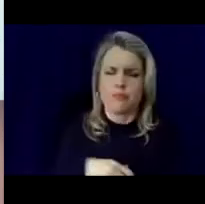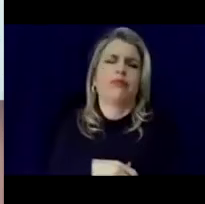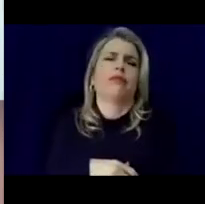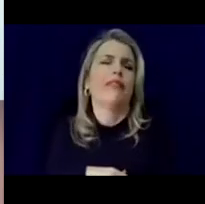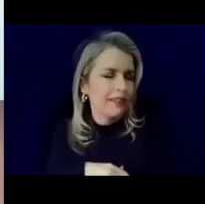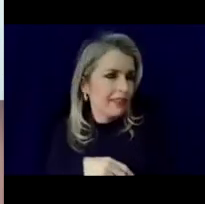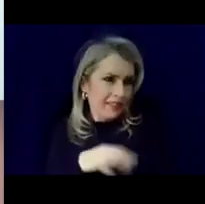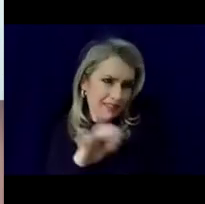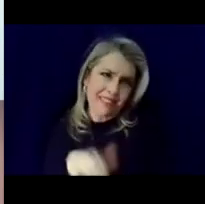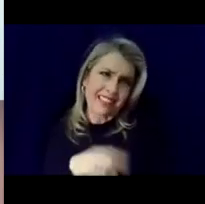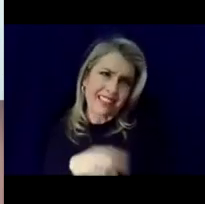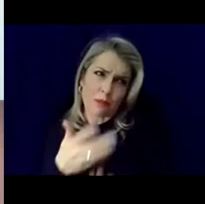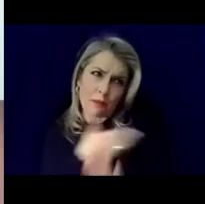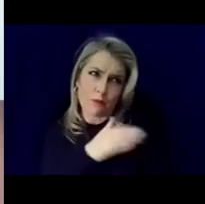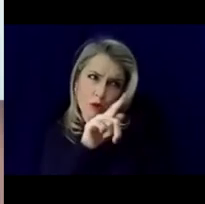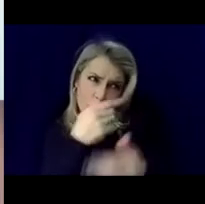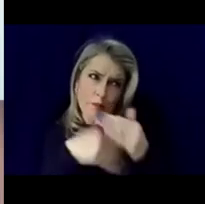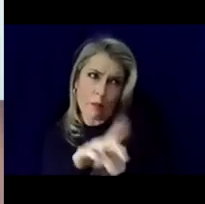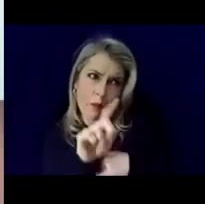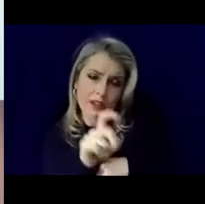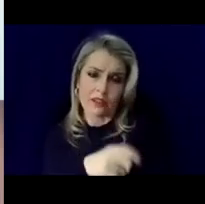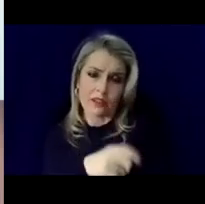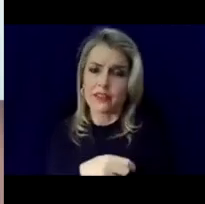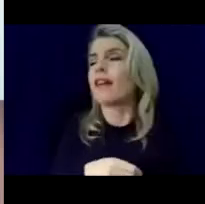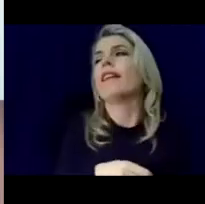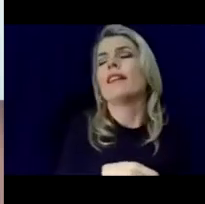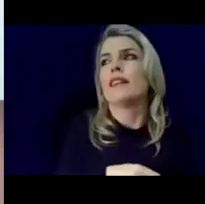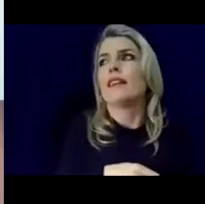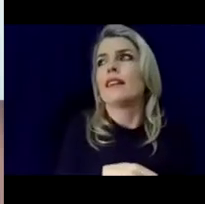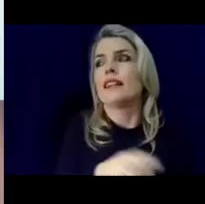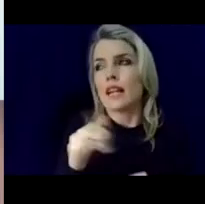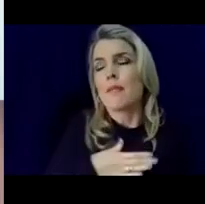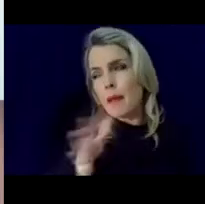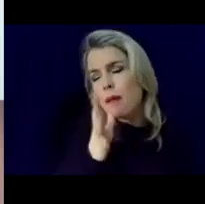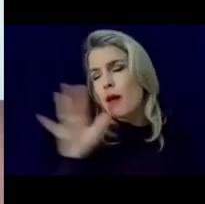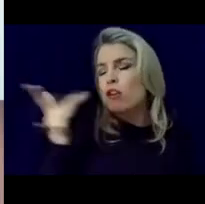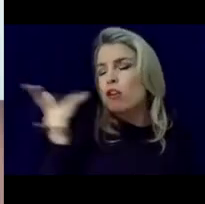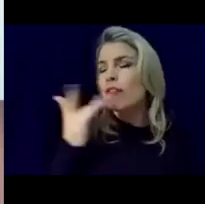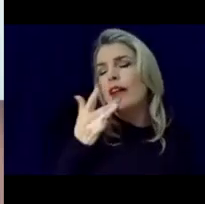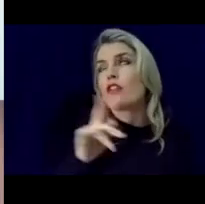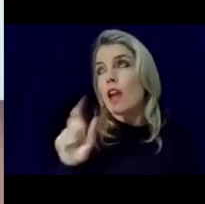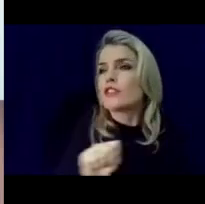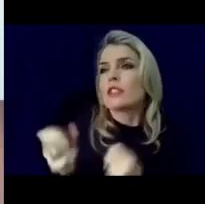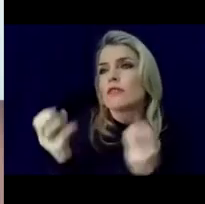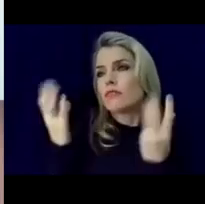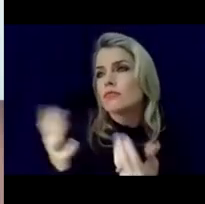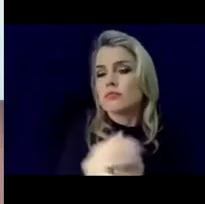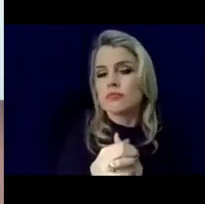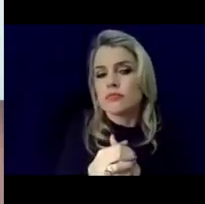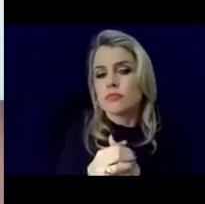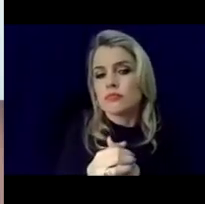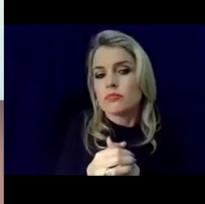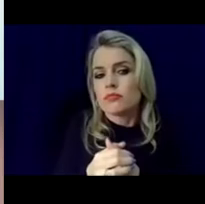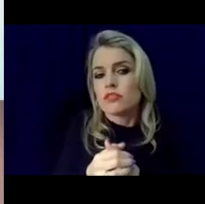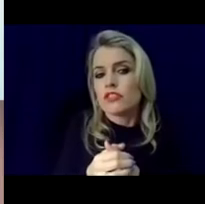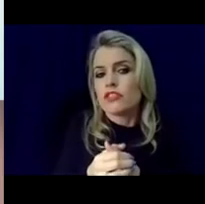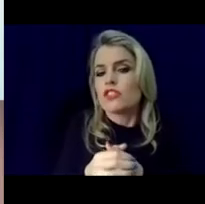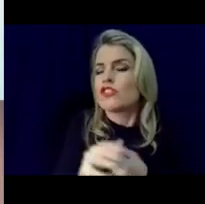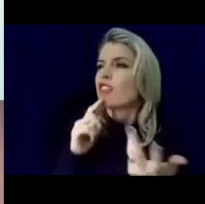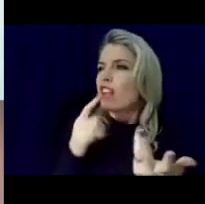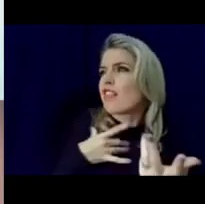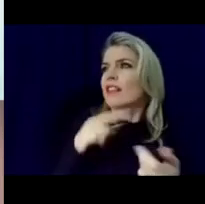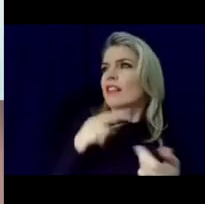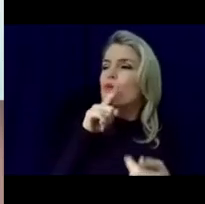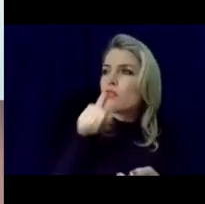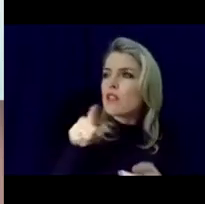little before your time? Yeah, it was my mom's favorite, actually. She's got this real casual flow